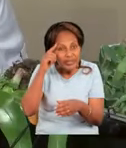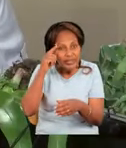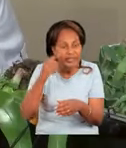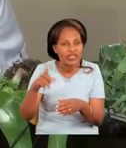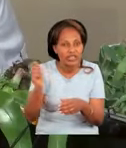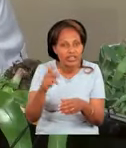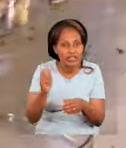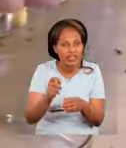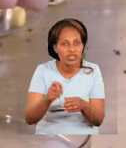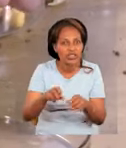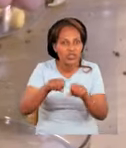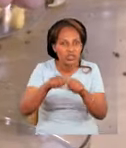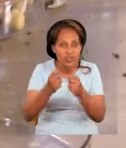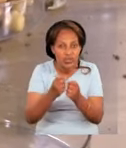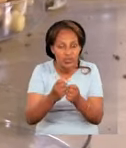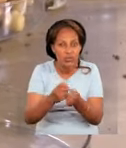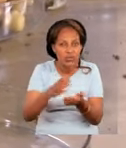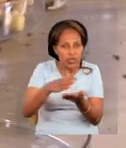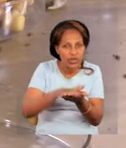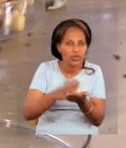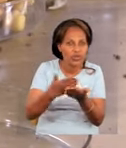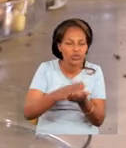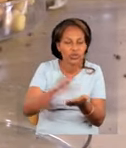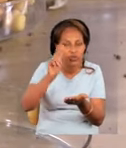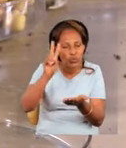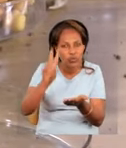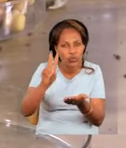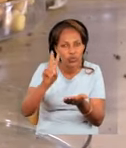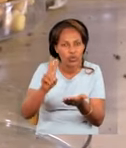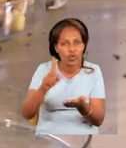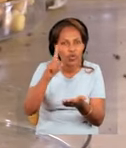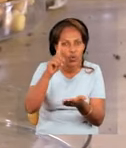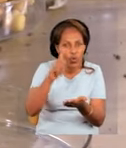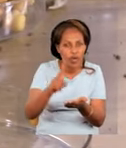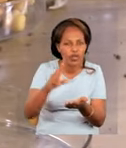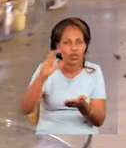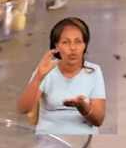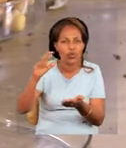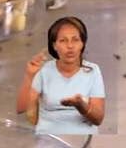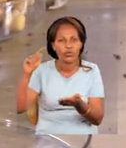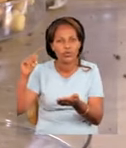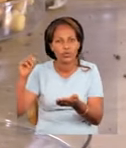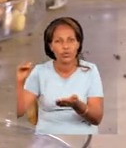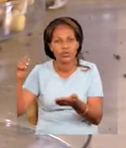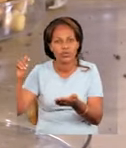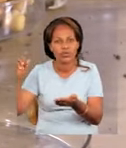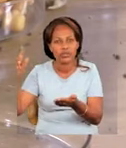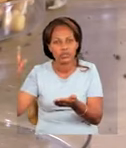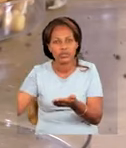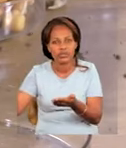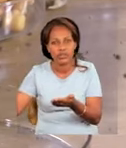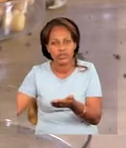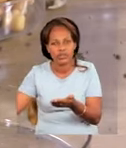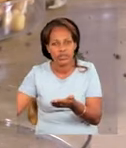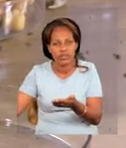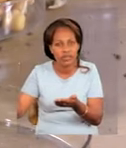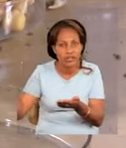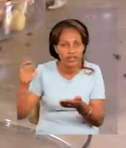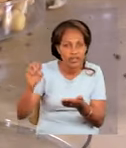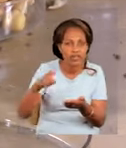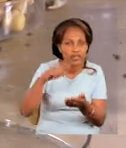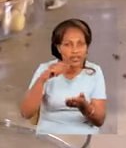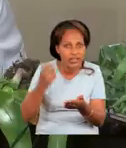two. It splits into two. This is one cotyledon and this is another cotyledon. Since